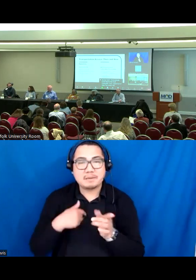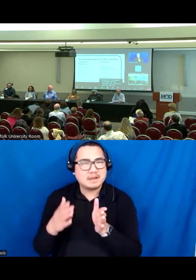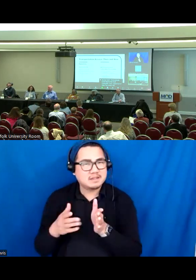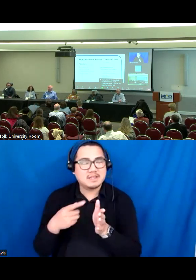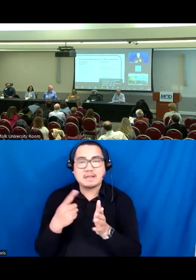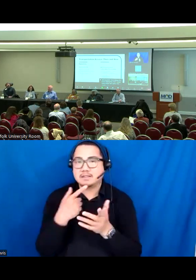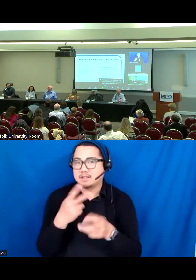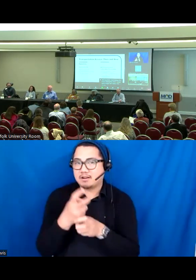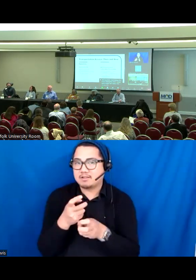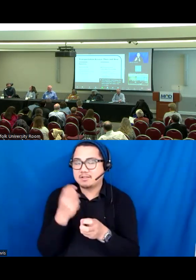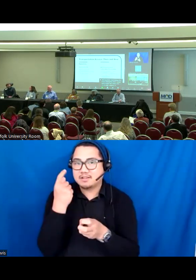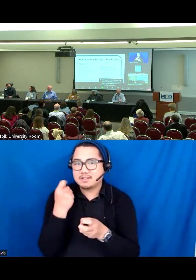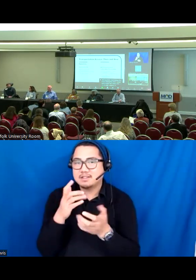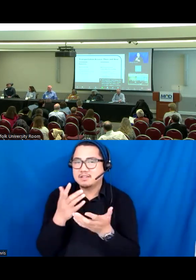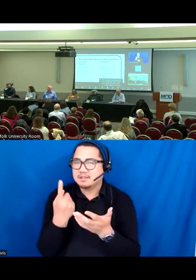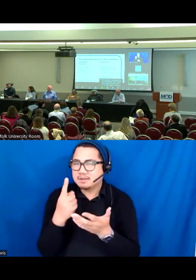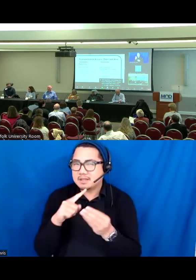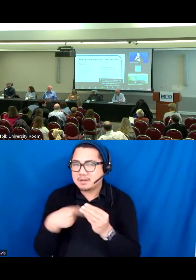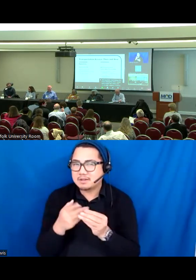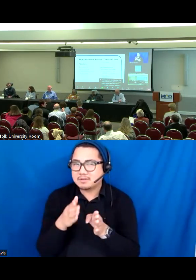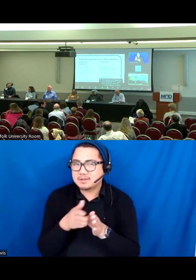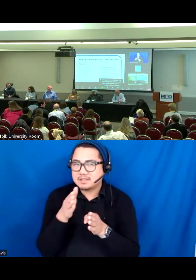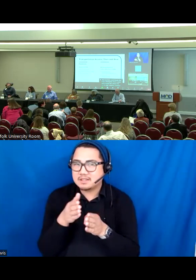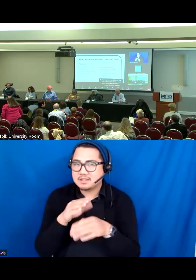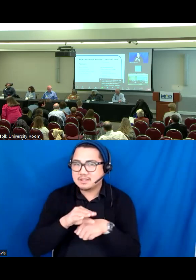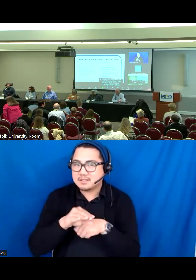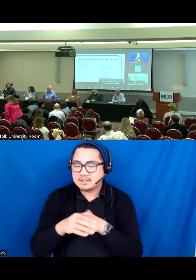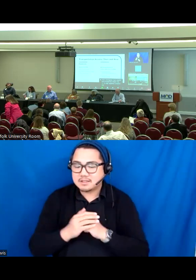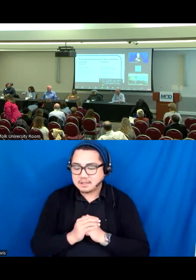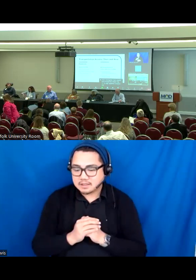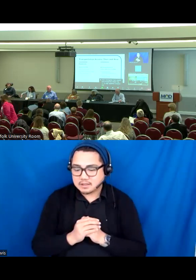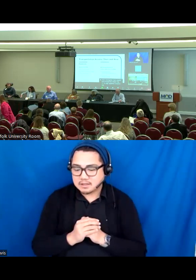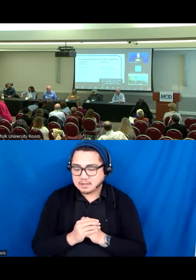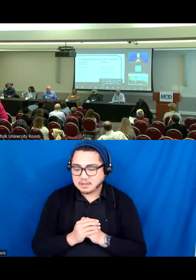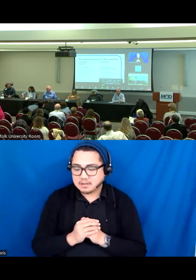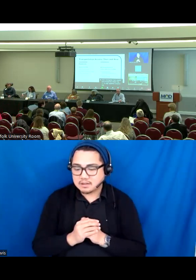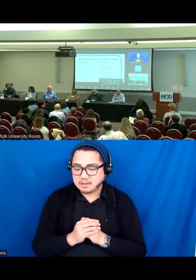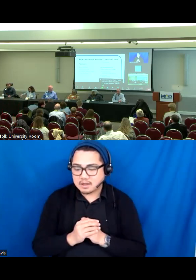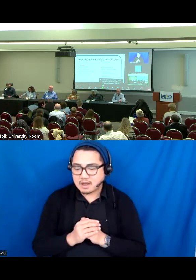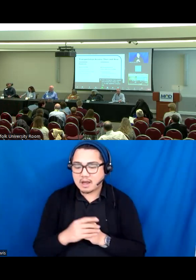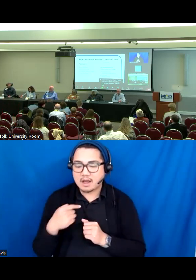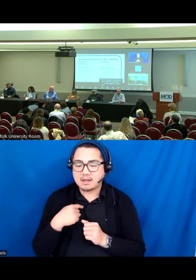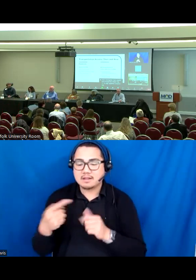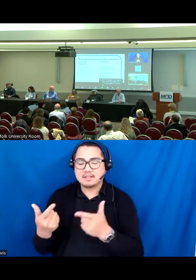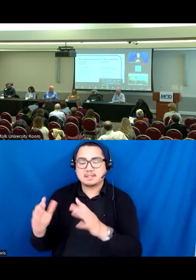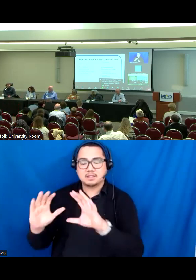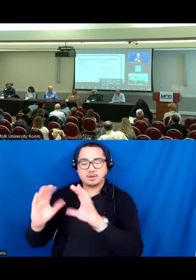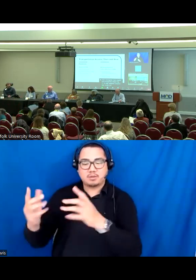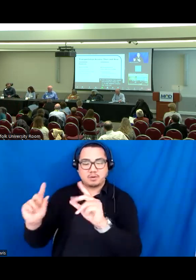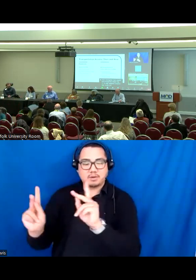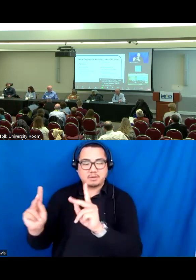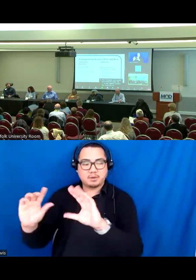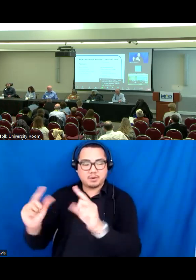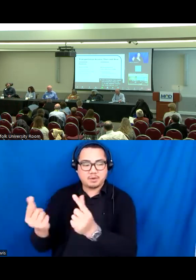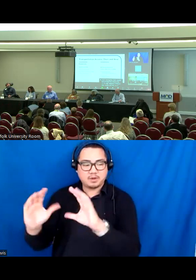that. So I look at this group of folks who have done